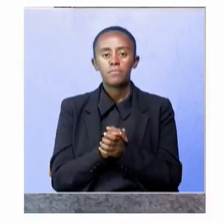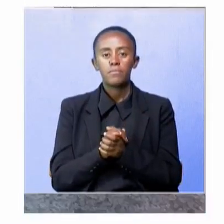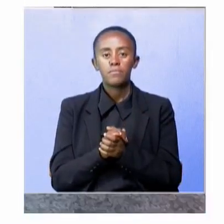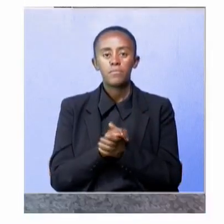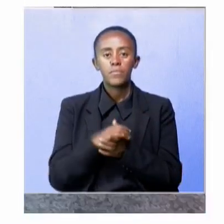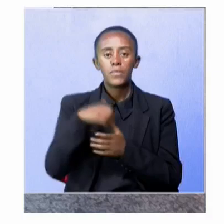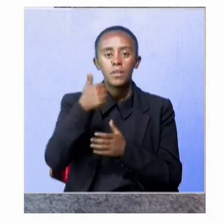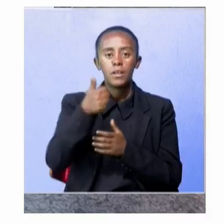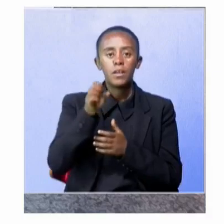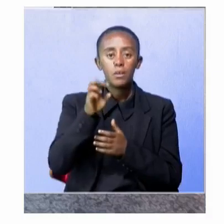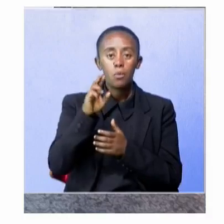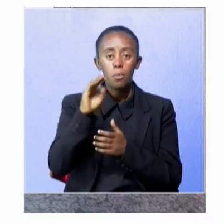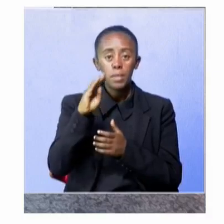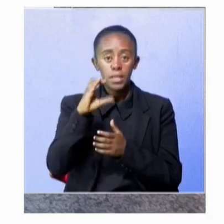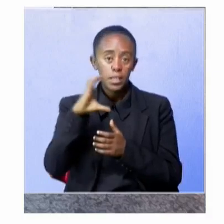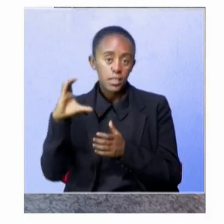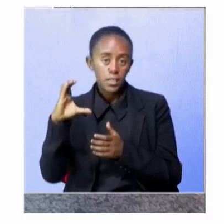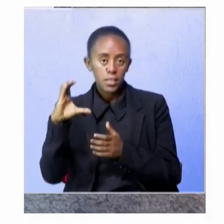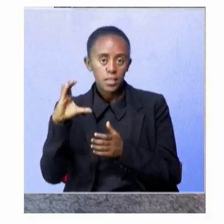Aerobic